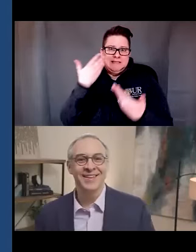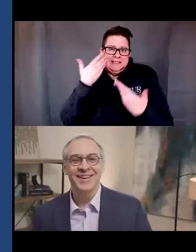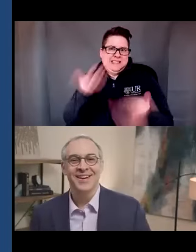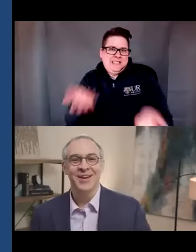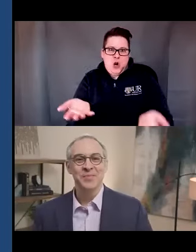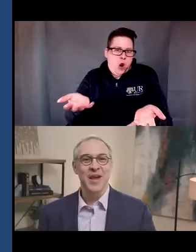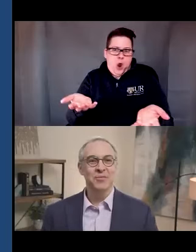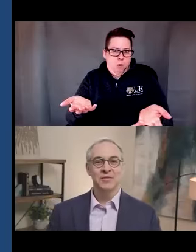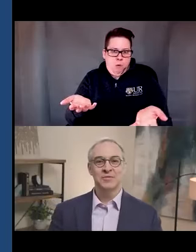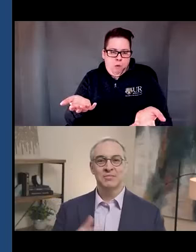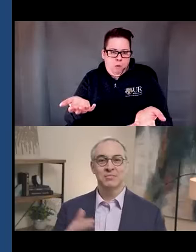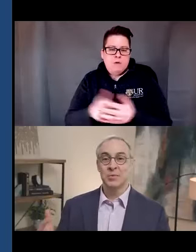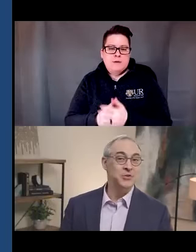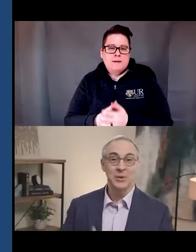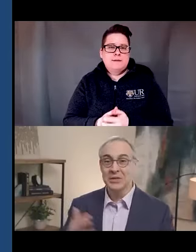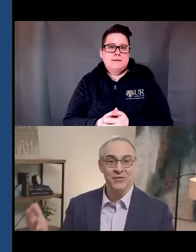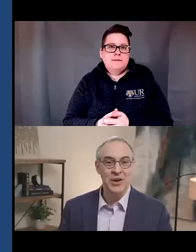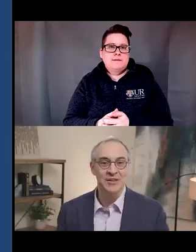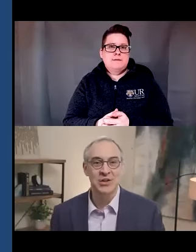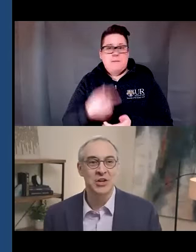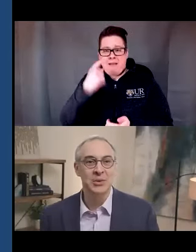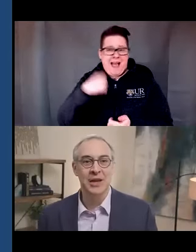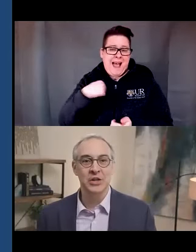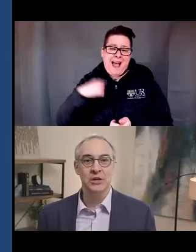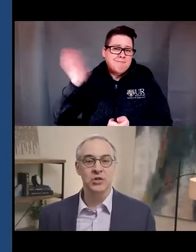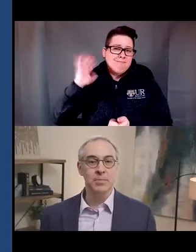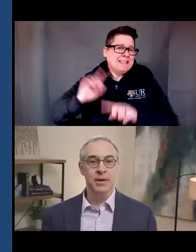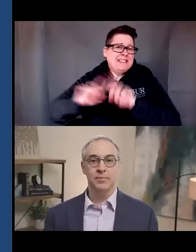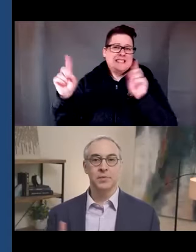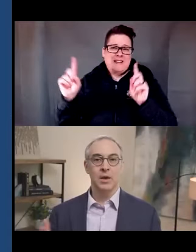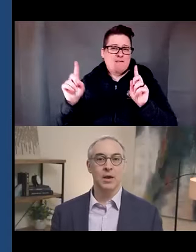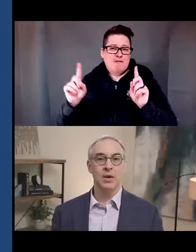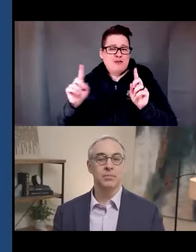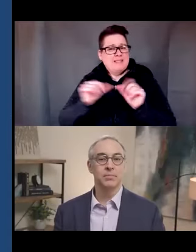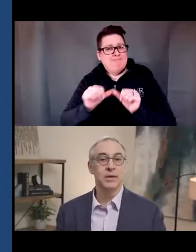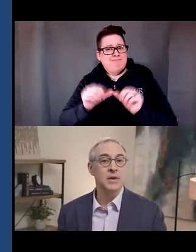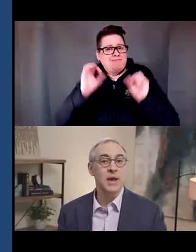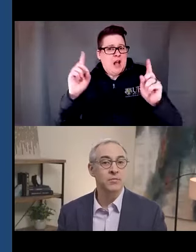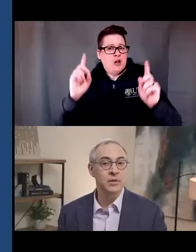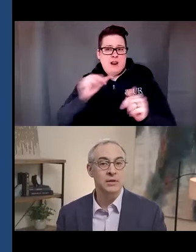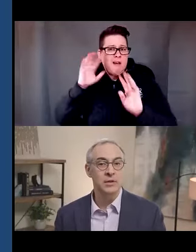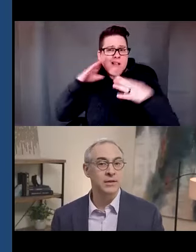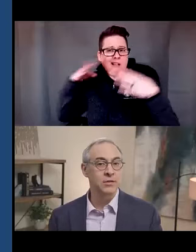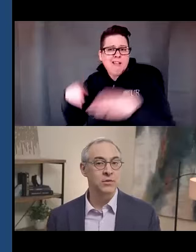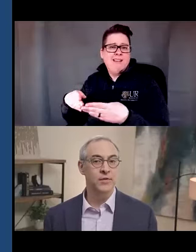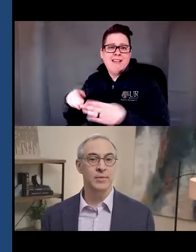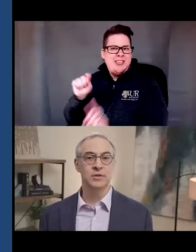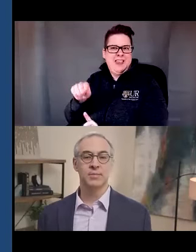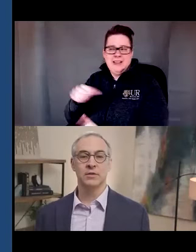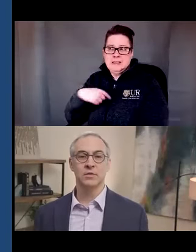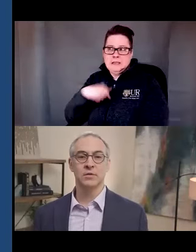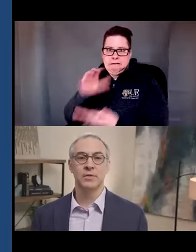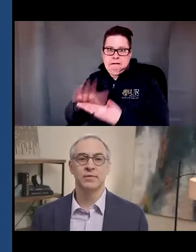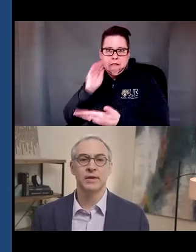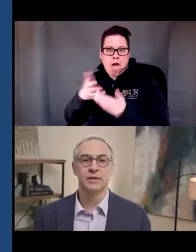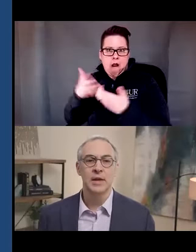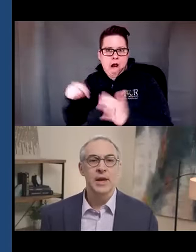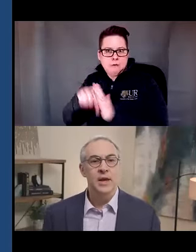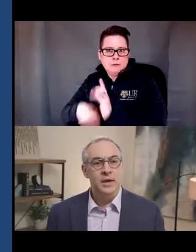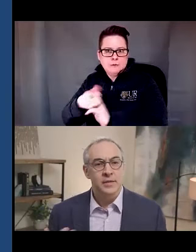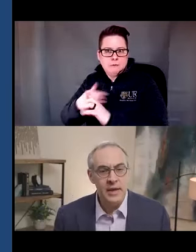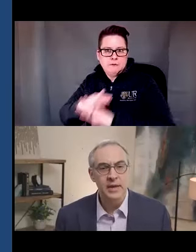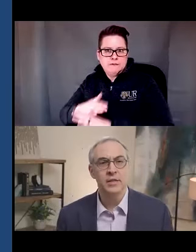in. I was pursuing different kinds of continuing education, but not really, hadn't learned very much about suicide